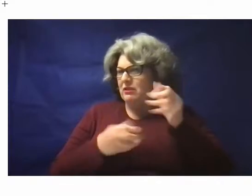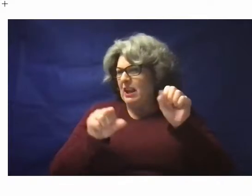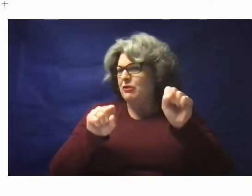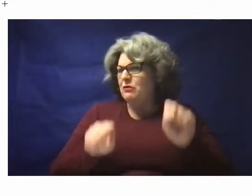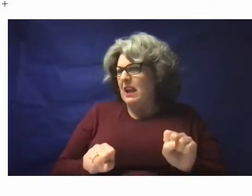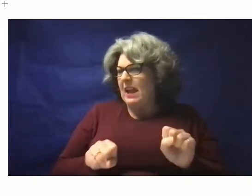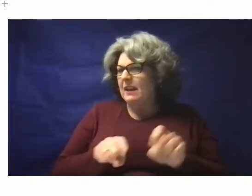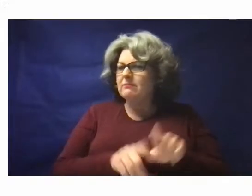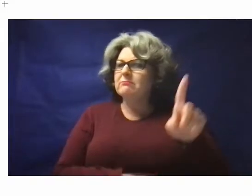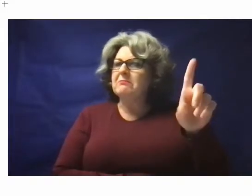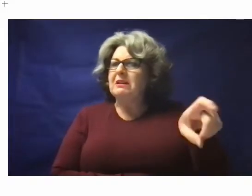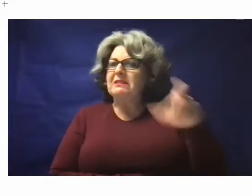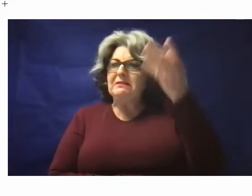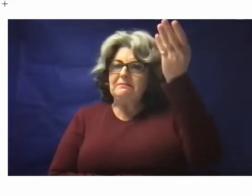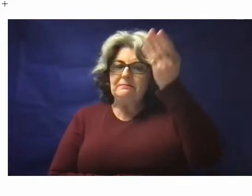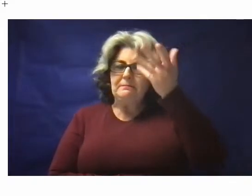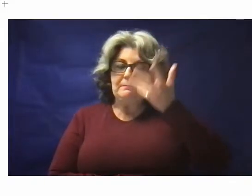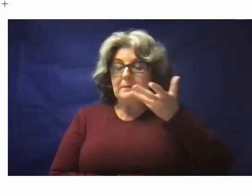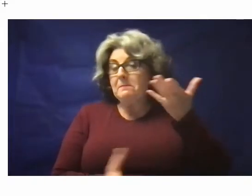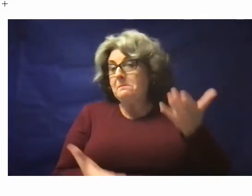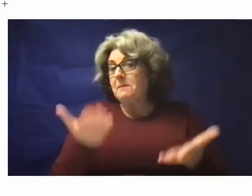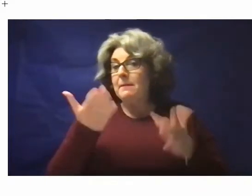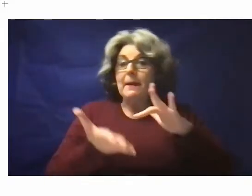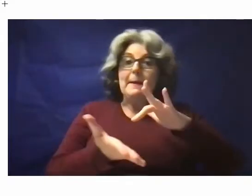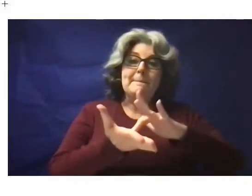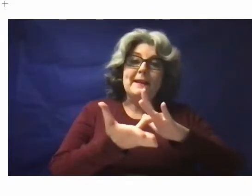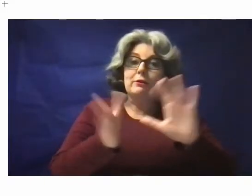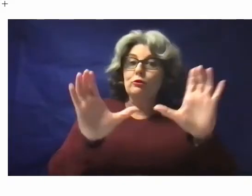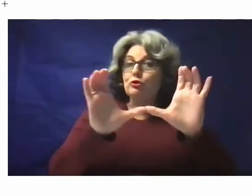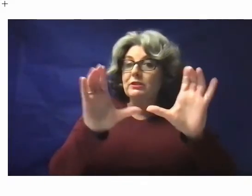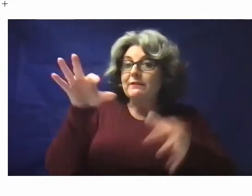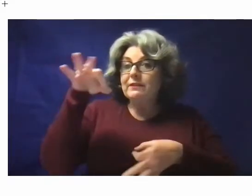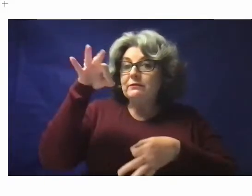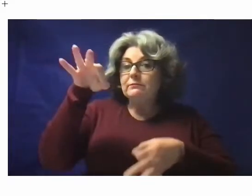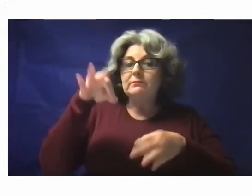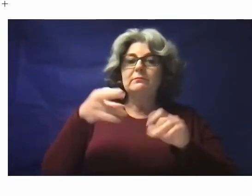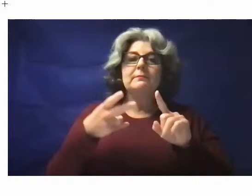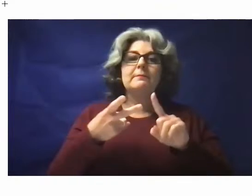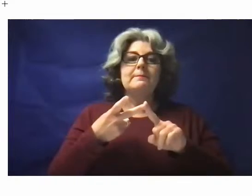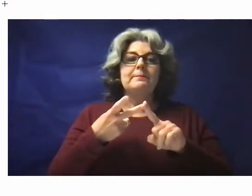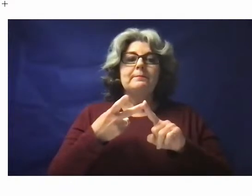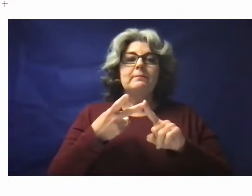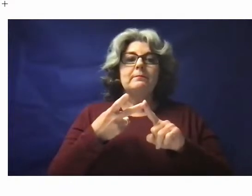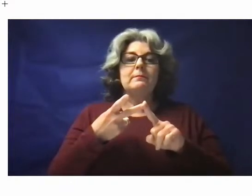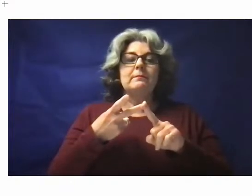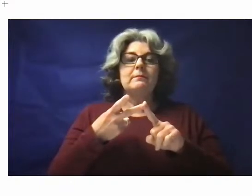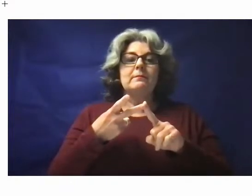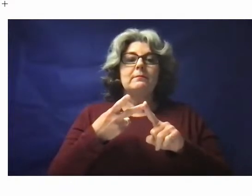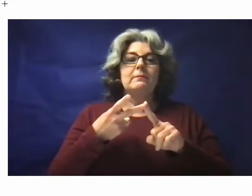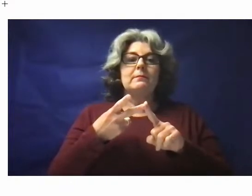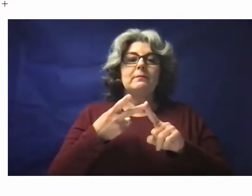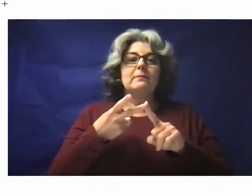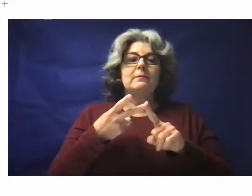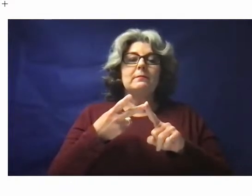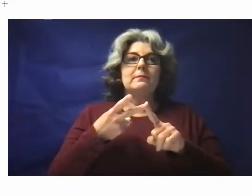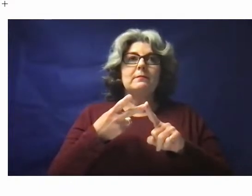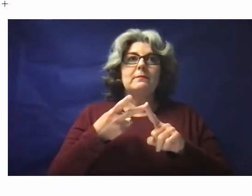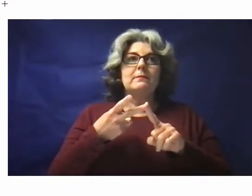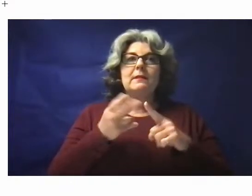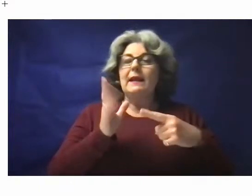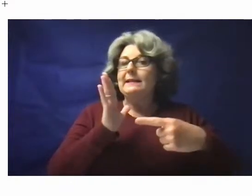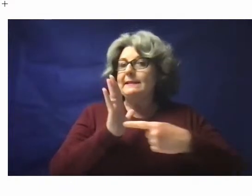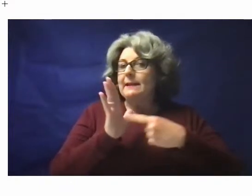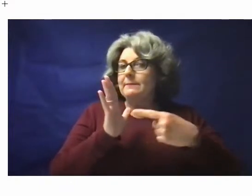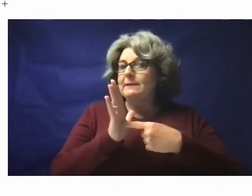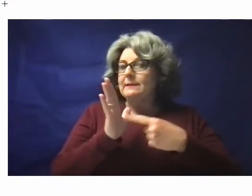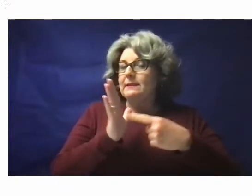needed. That could be a medical certificate, but stating the diagnosis is not enough and sometimes is not. Sometimes